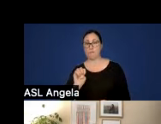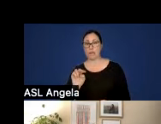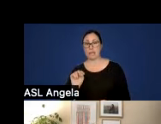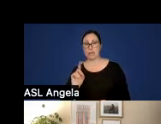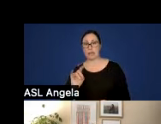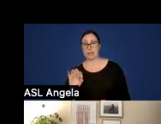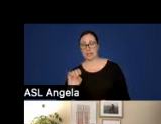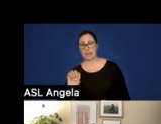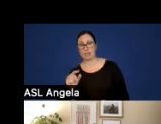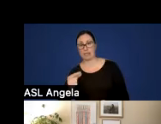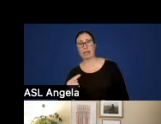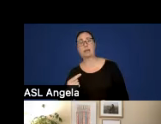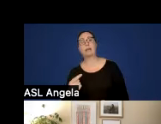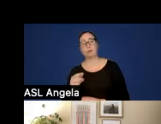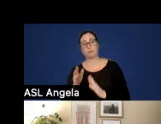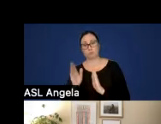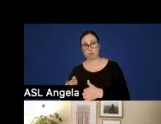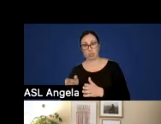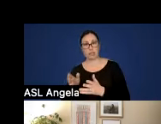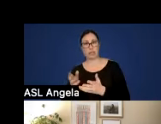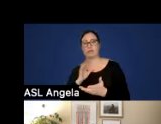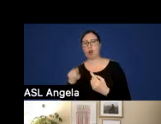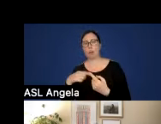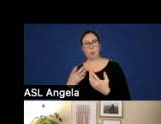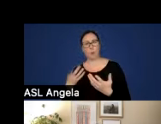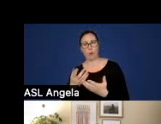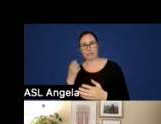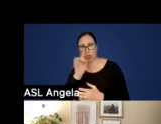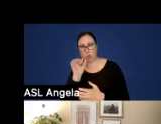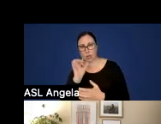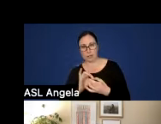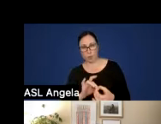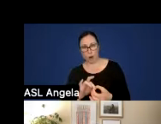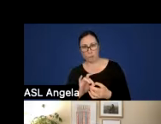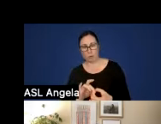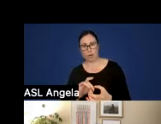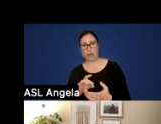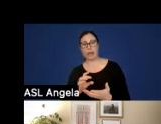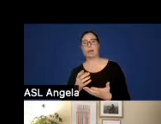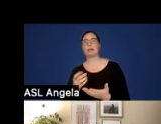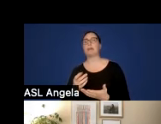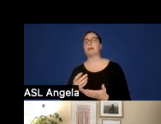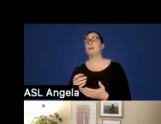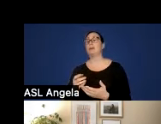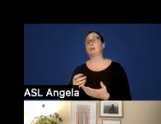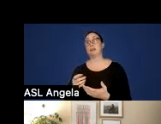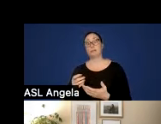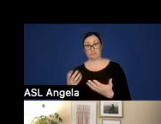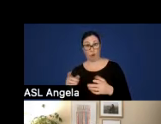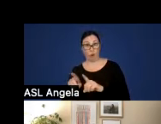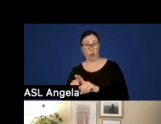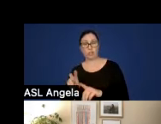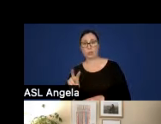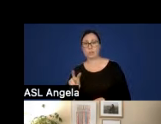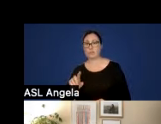importance of cooperating and what that might look like. Perhaps to validate trust issues, to say